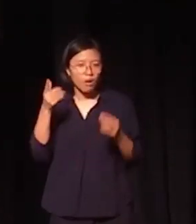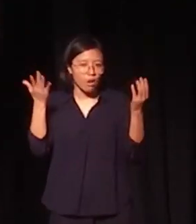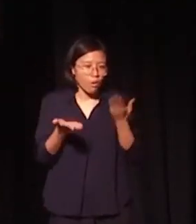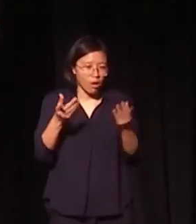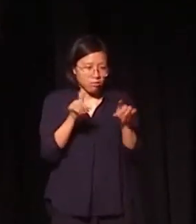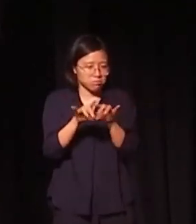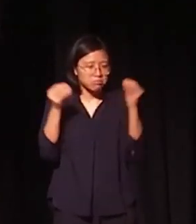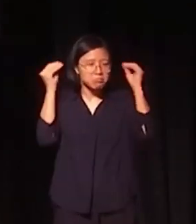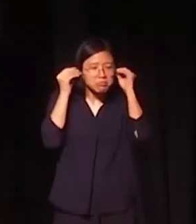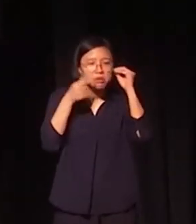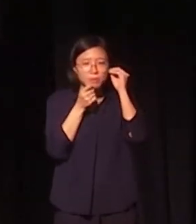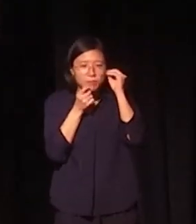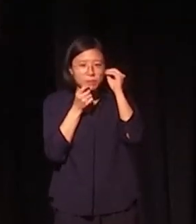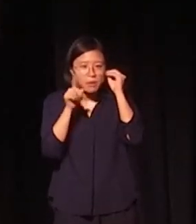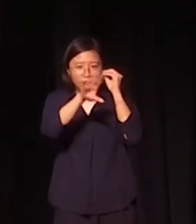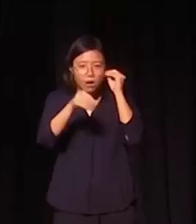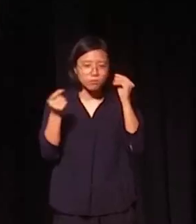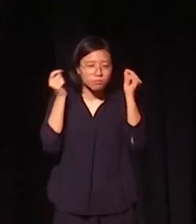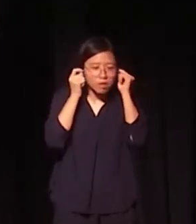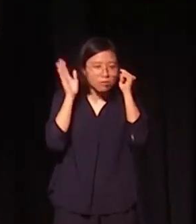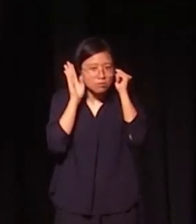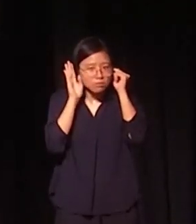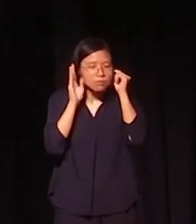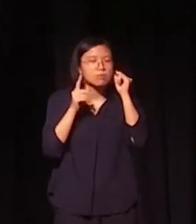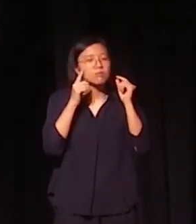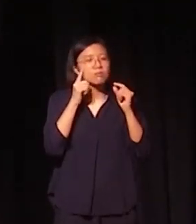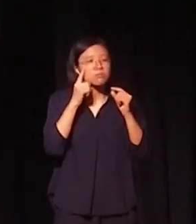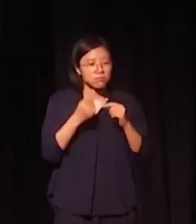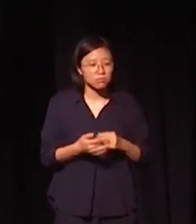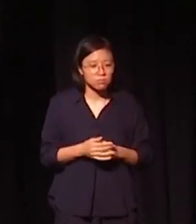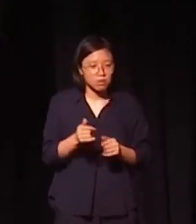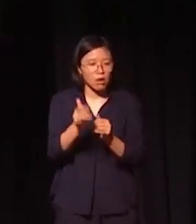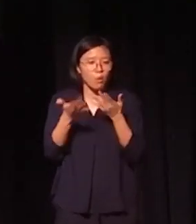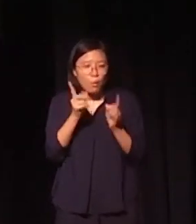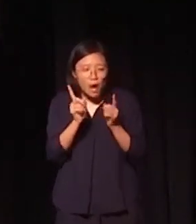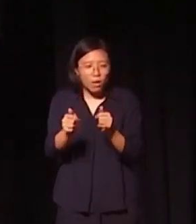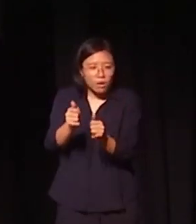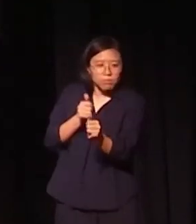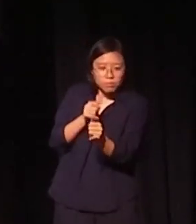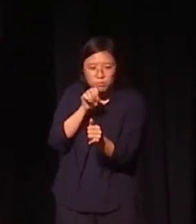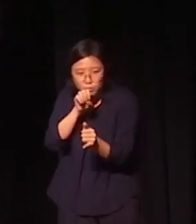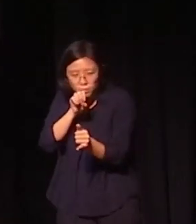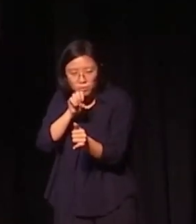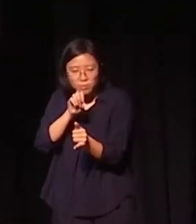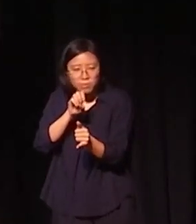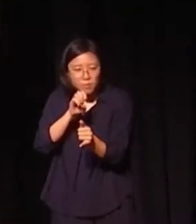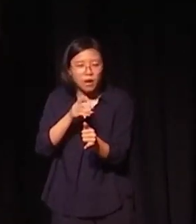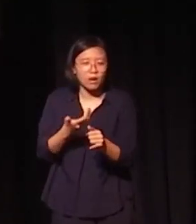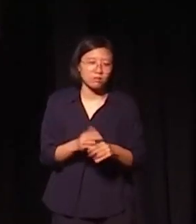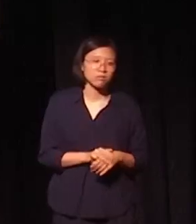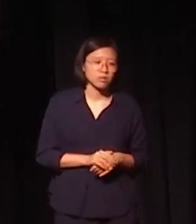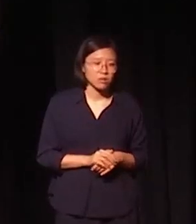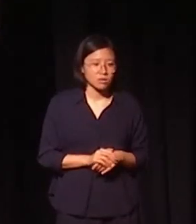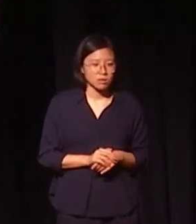settings, more typically you would find, again, chuchotage, whispered interpreting or consecutive interpreting. Whereas sign